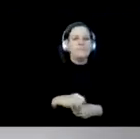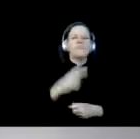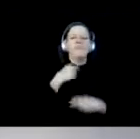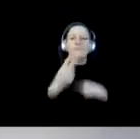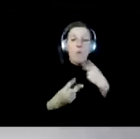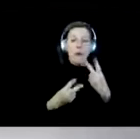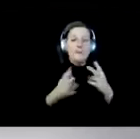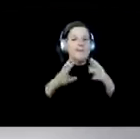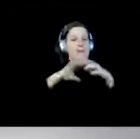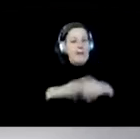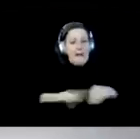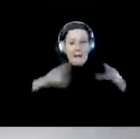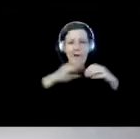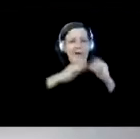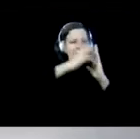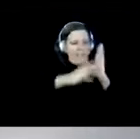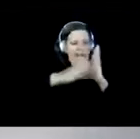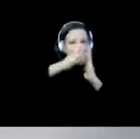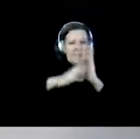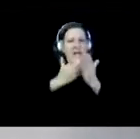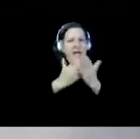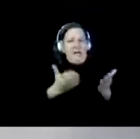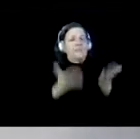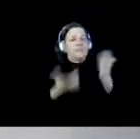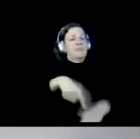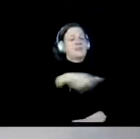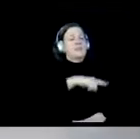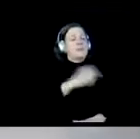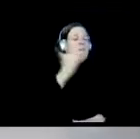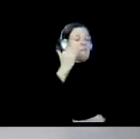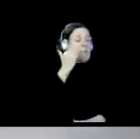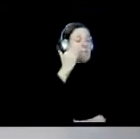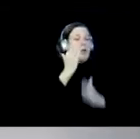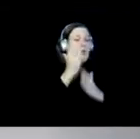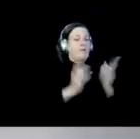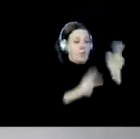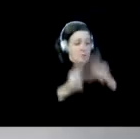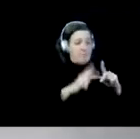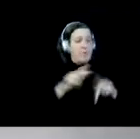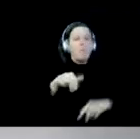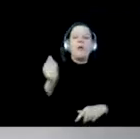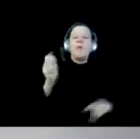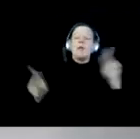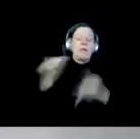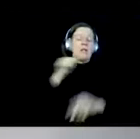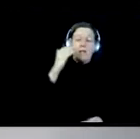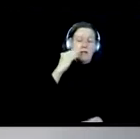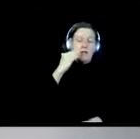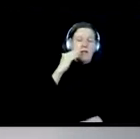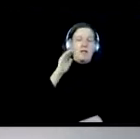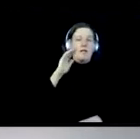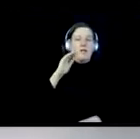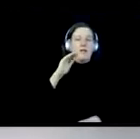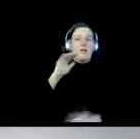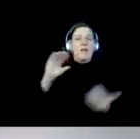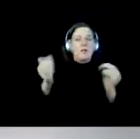these texts, there's parts that might be familiar to some audiences and not to others. There's this disorientation that is